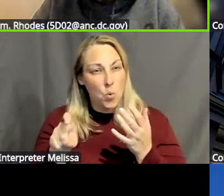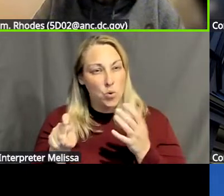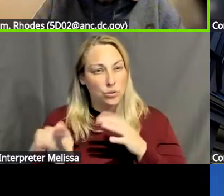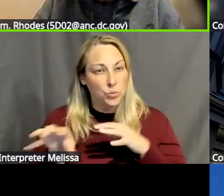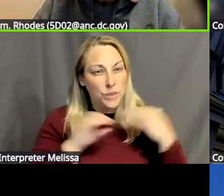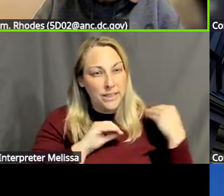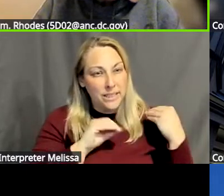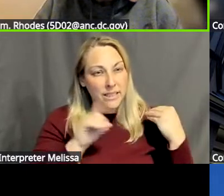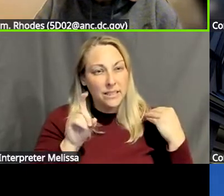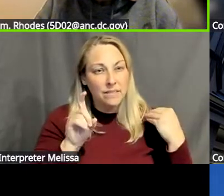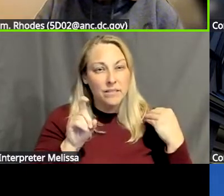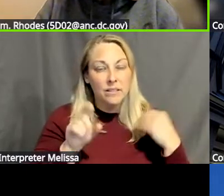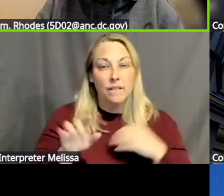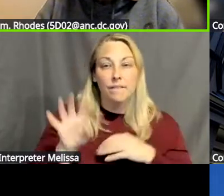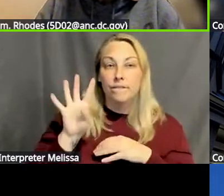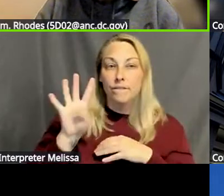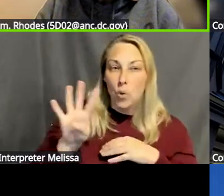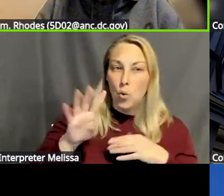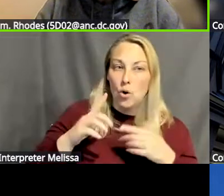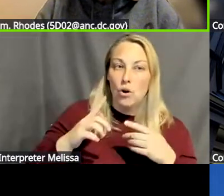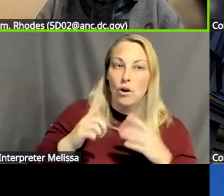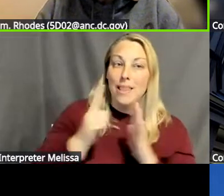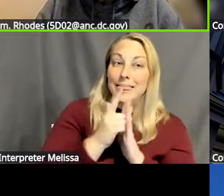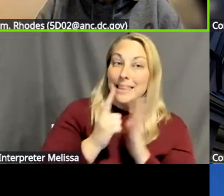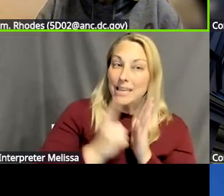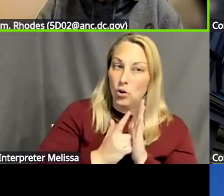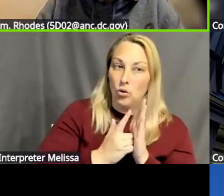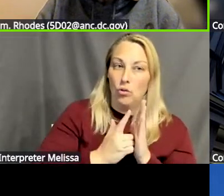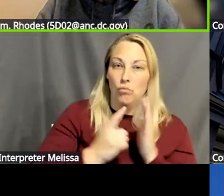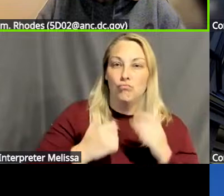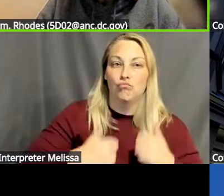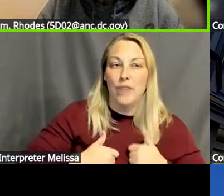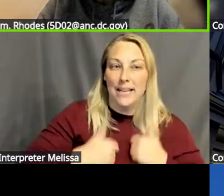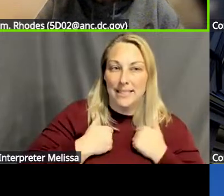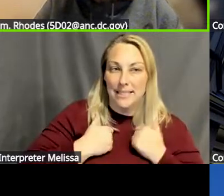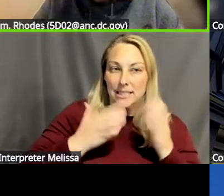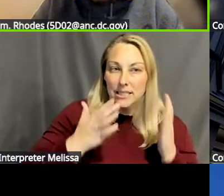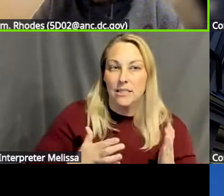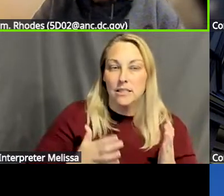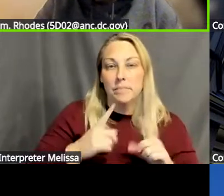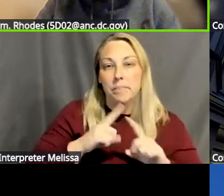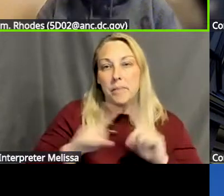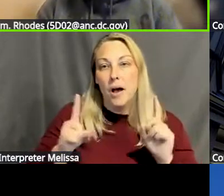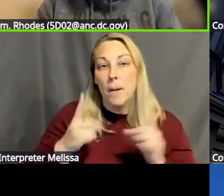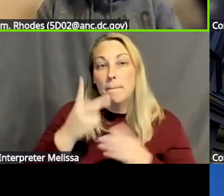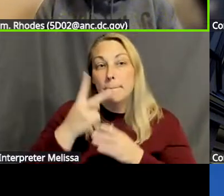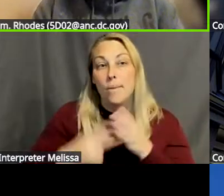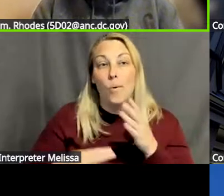were displaced, but both buildings had a lot of squatters,